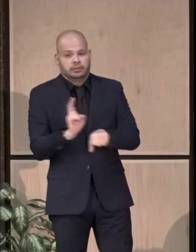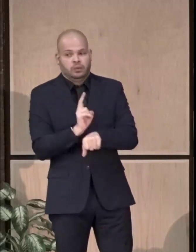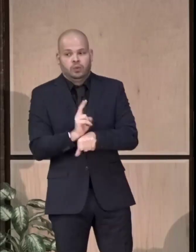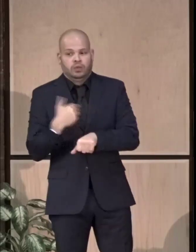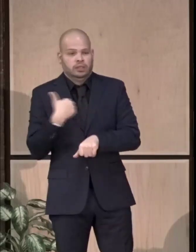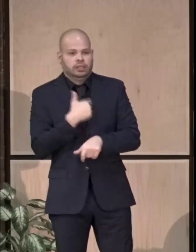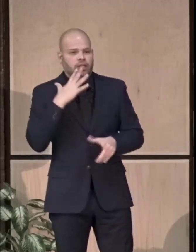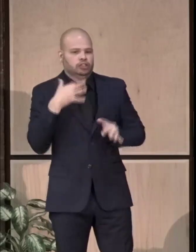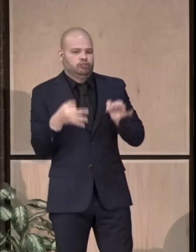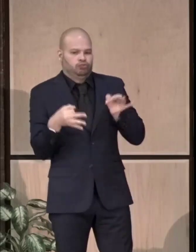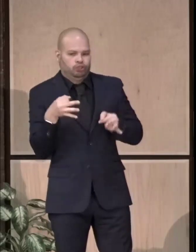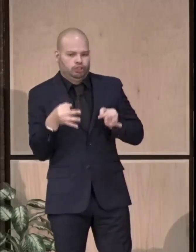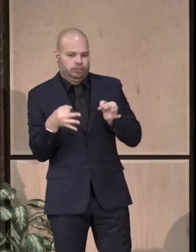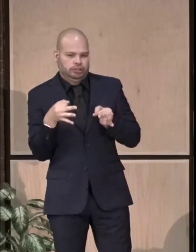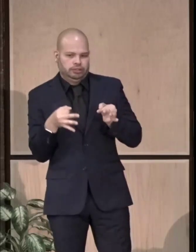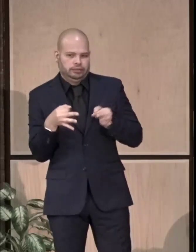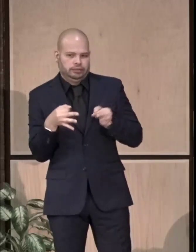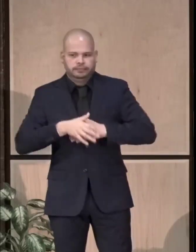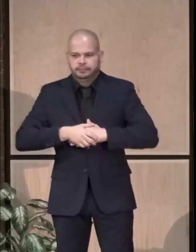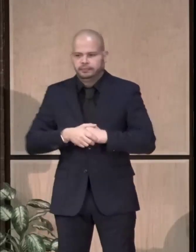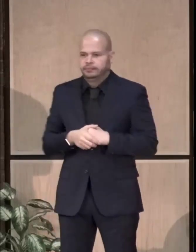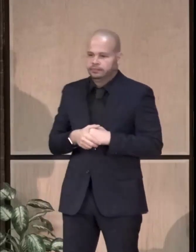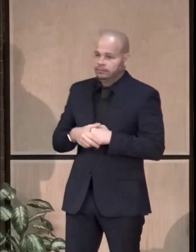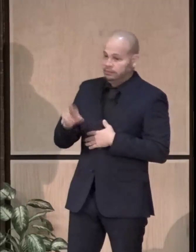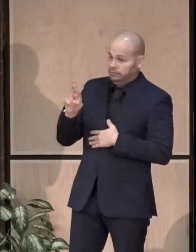unexcused absences within a 1 year period, didn't he?